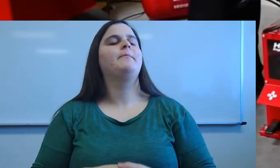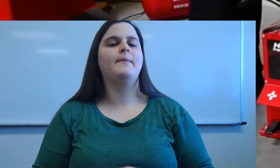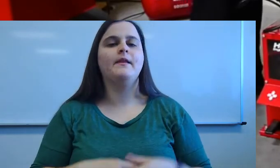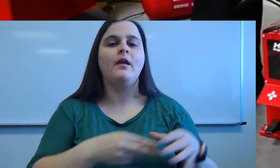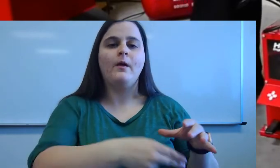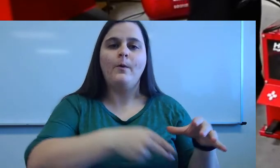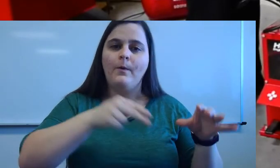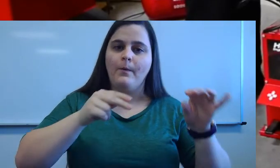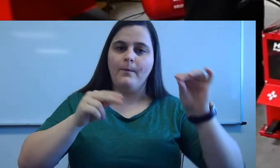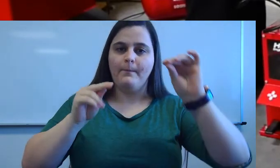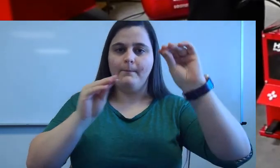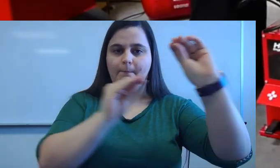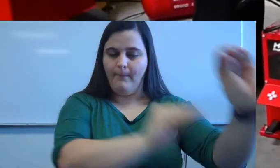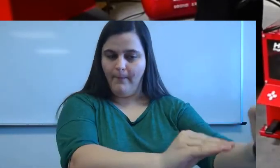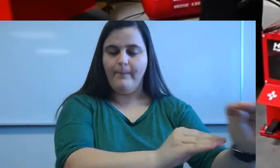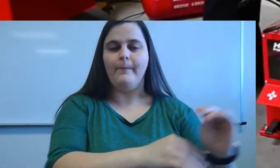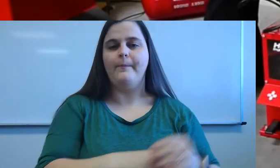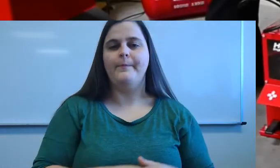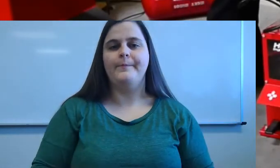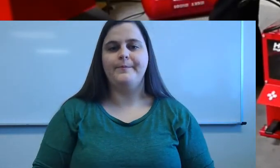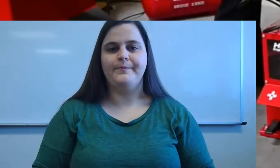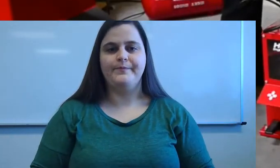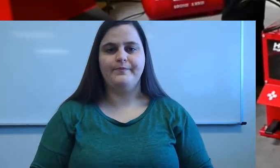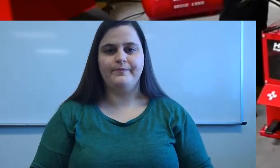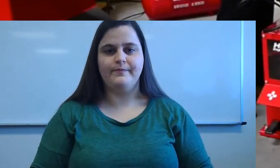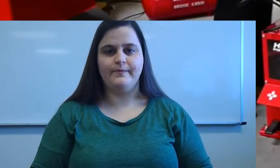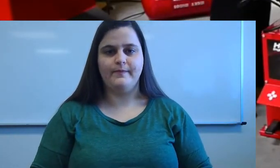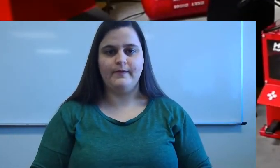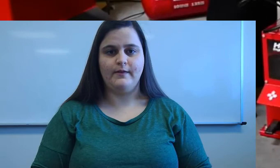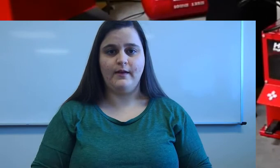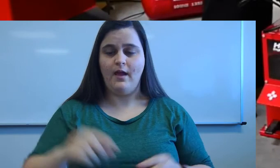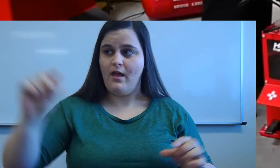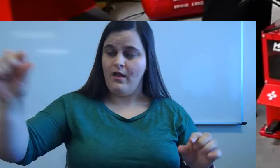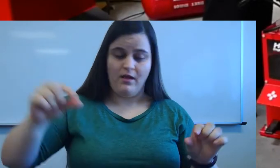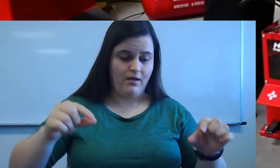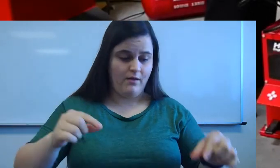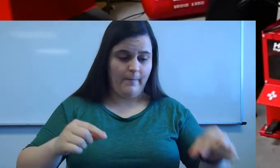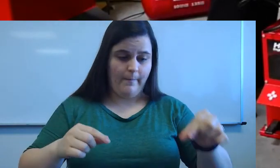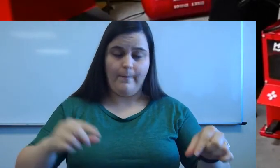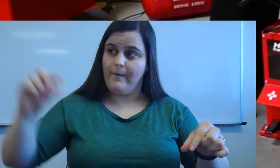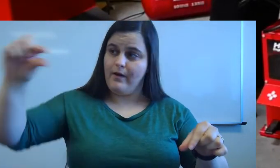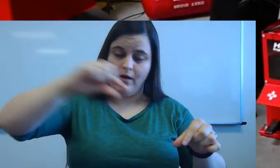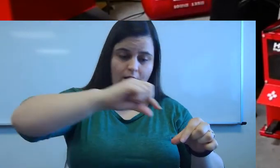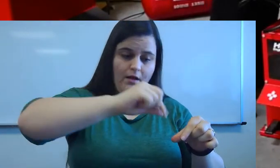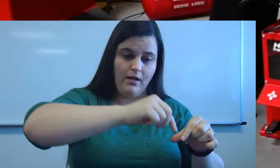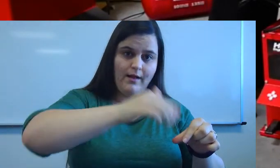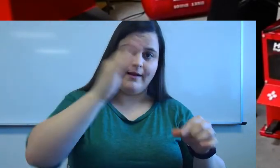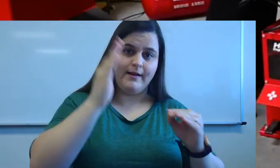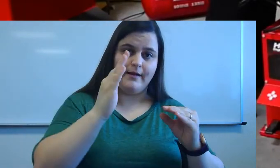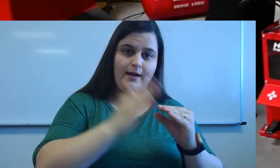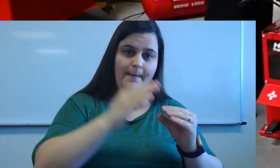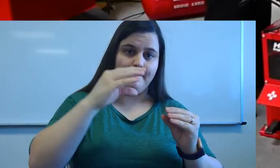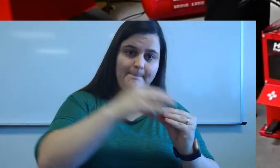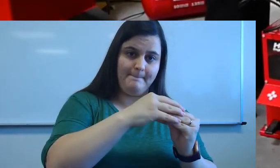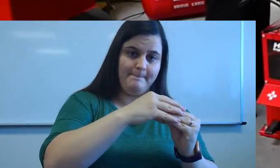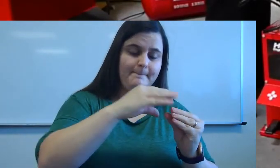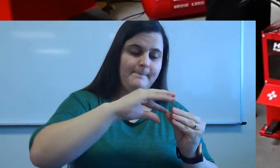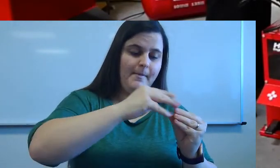inflation hose and put it back. Take our valve stem cap, put it back on the tire.